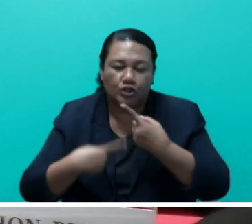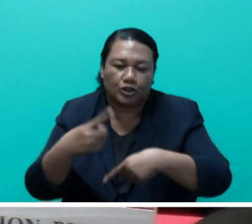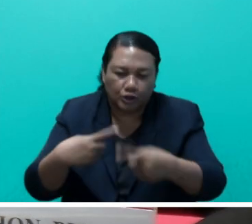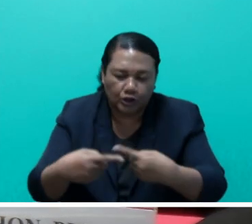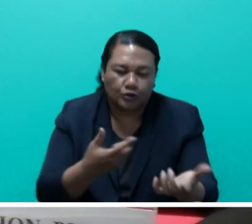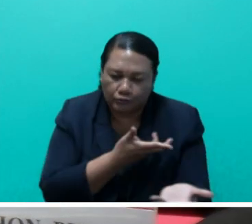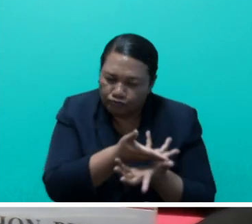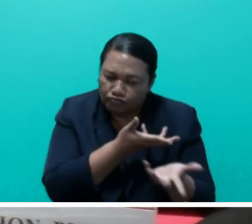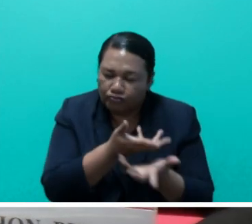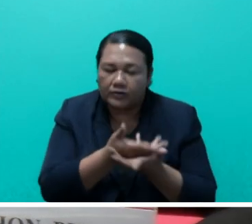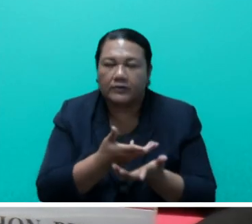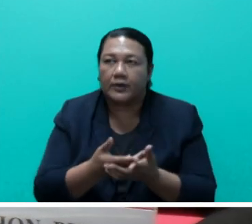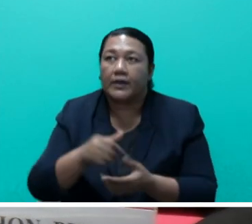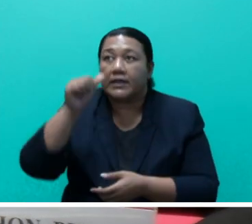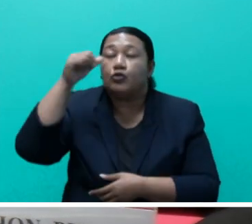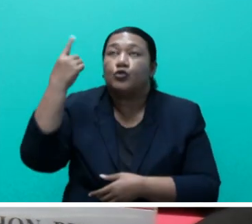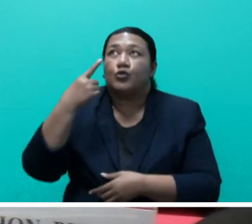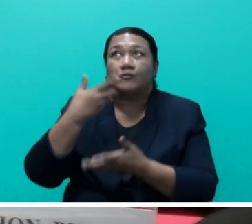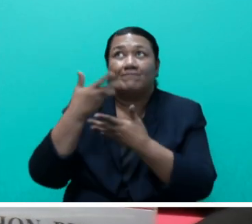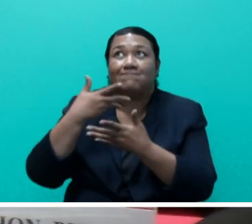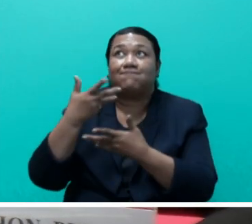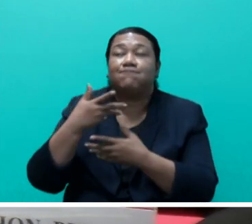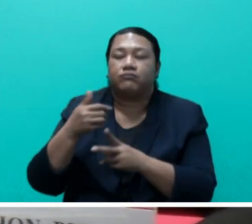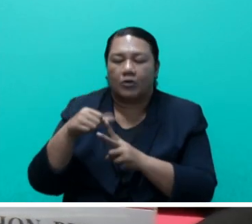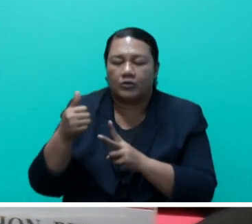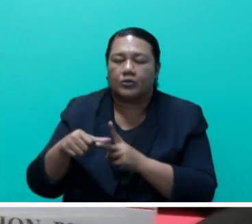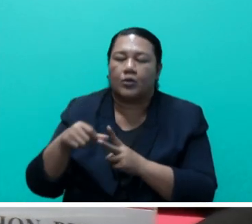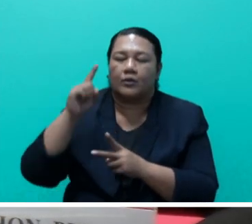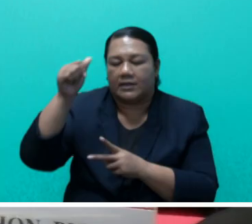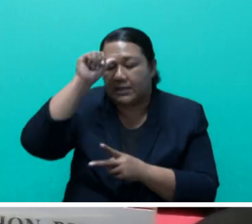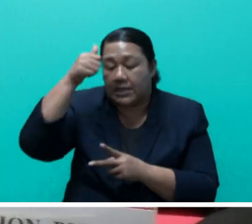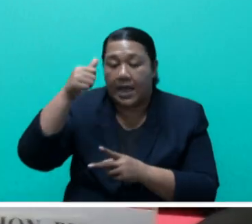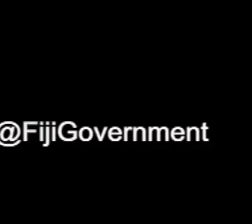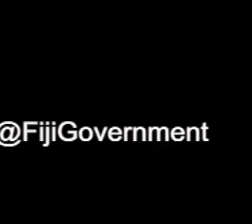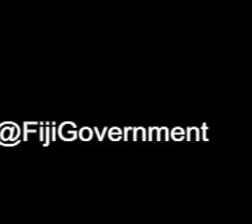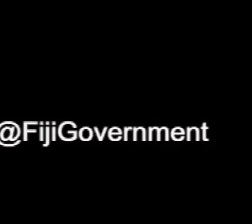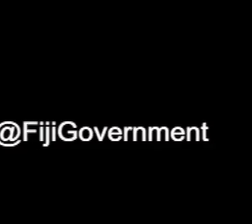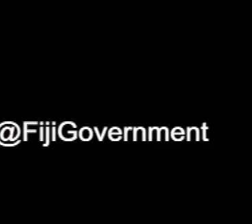with the Government of India to make this program an ongoing for farmers. Thank you.